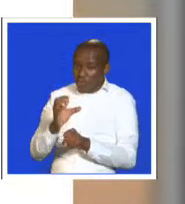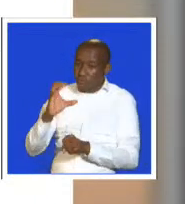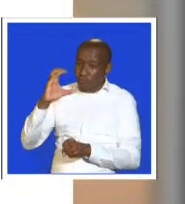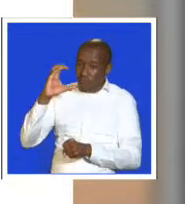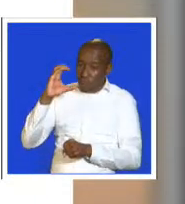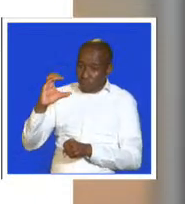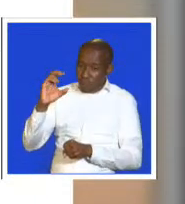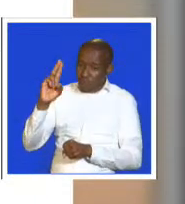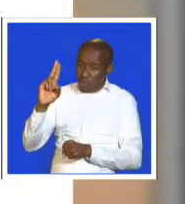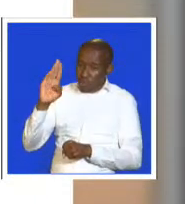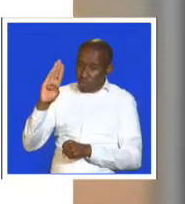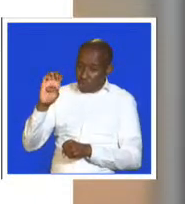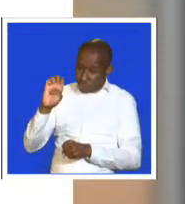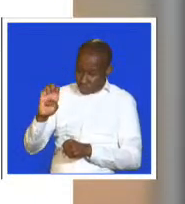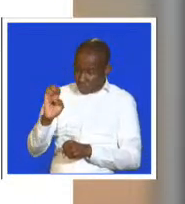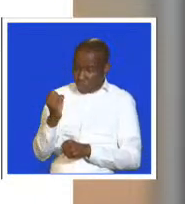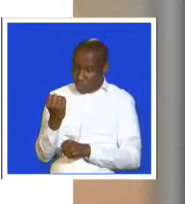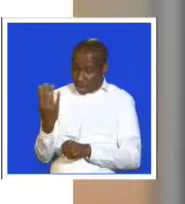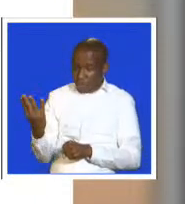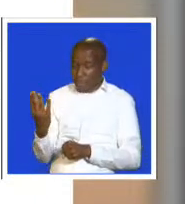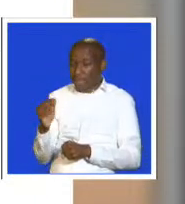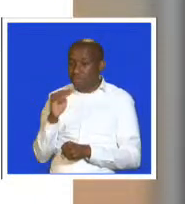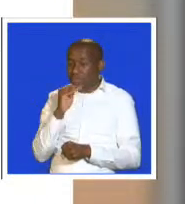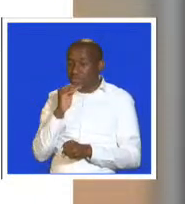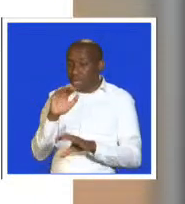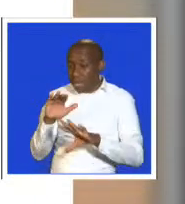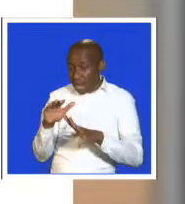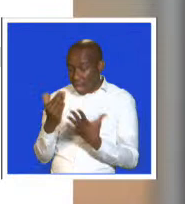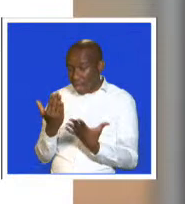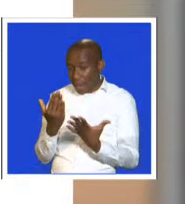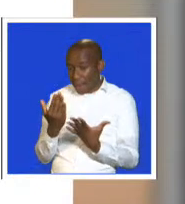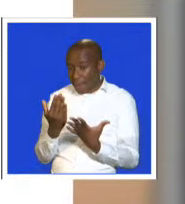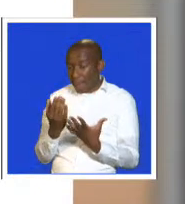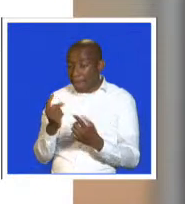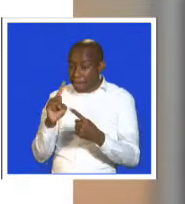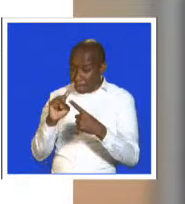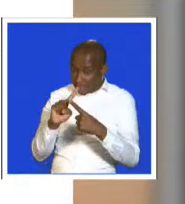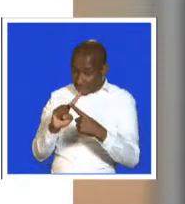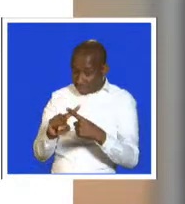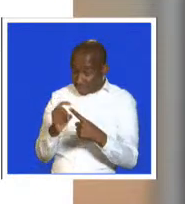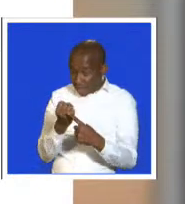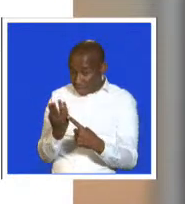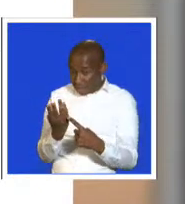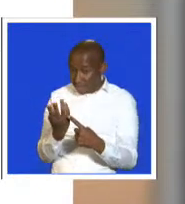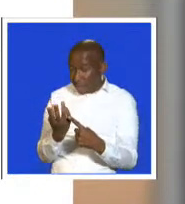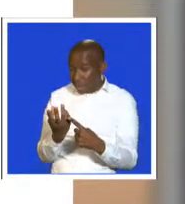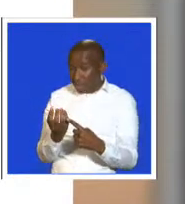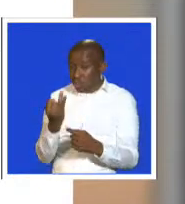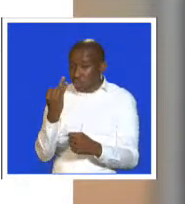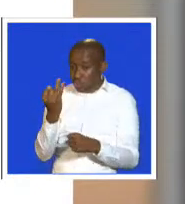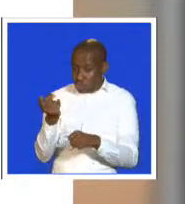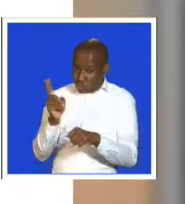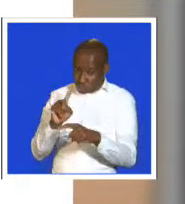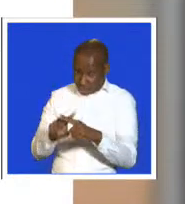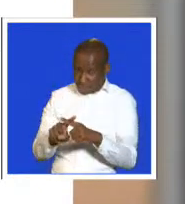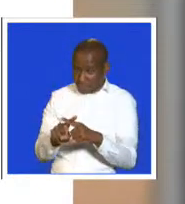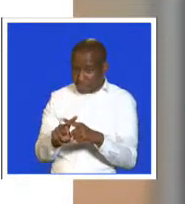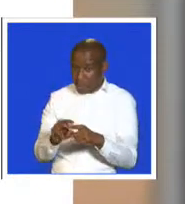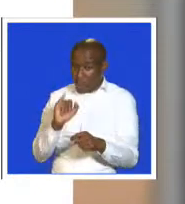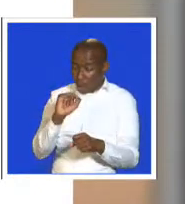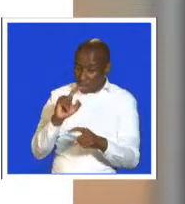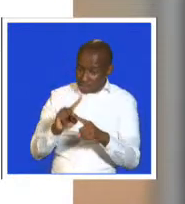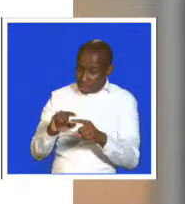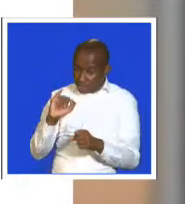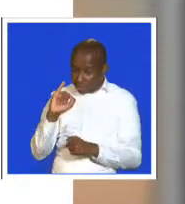numbers. Cube numbers are the numbers that we get by multiplying a number by itself twice. Say, I multiply 1 by